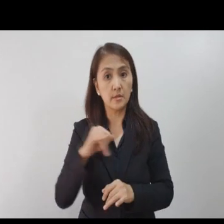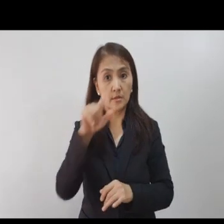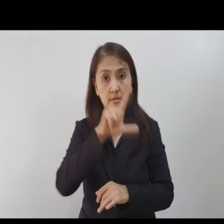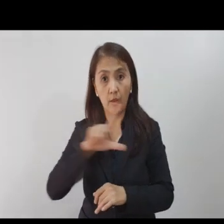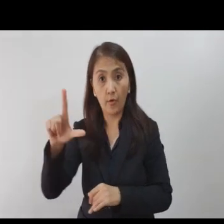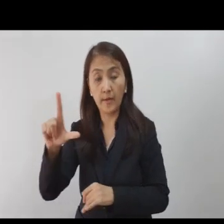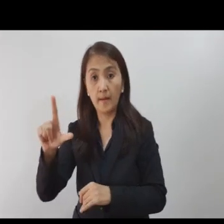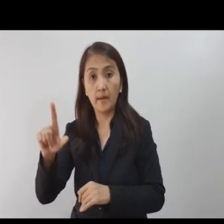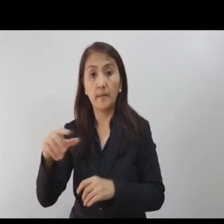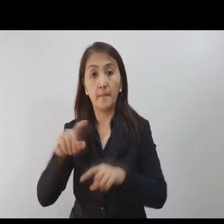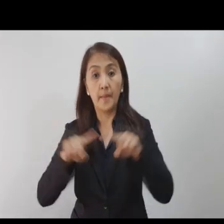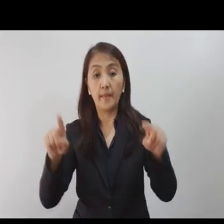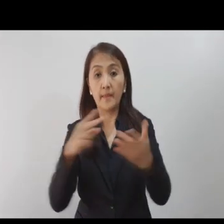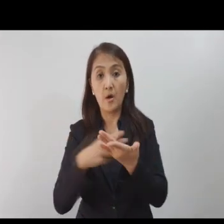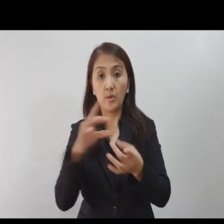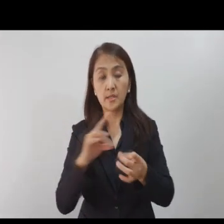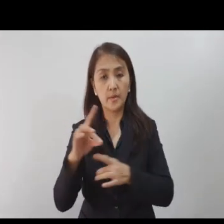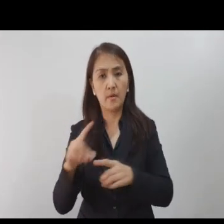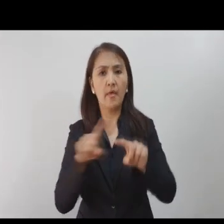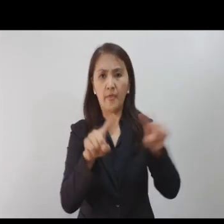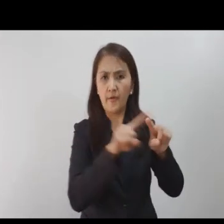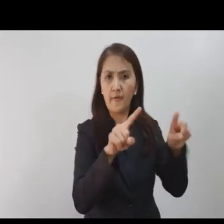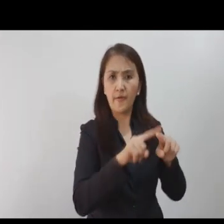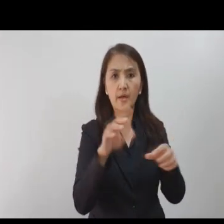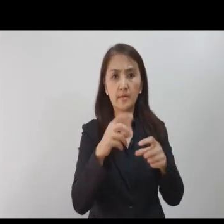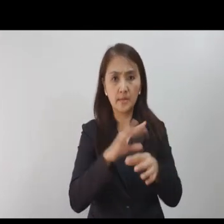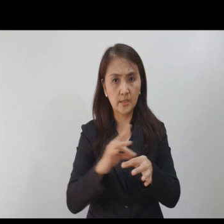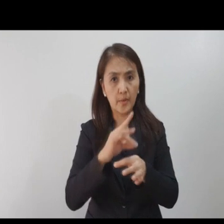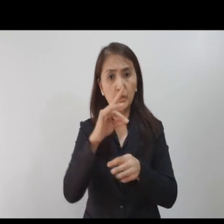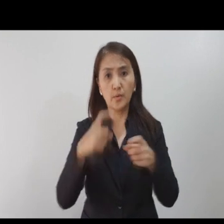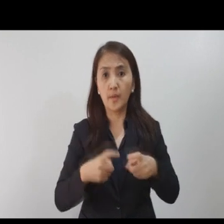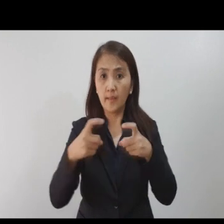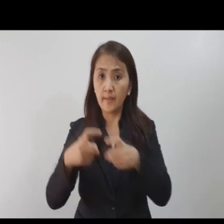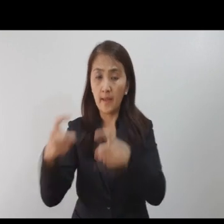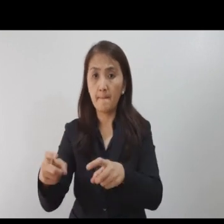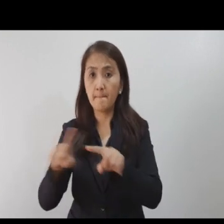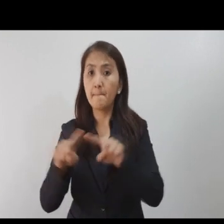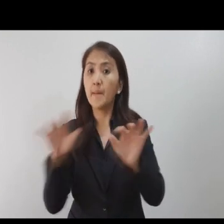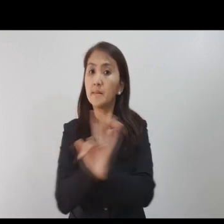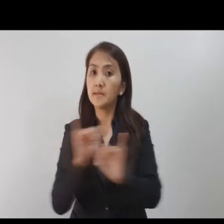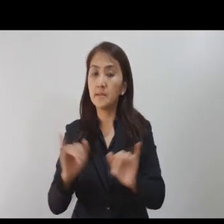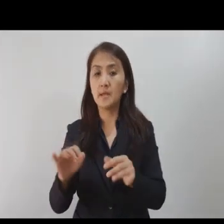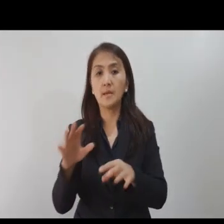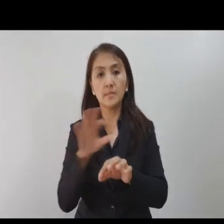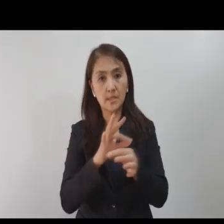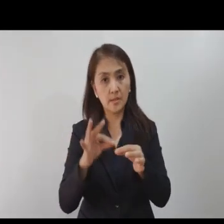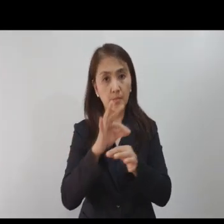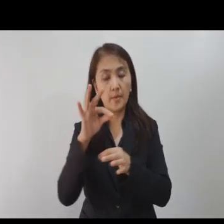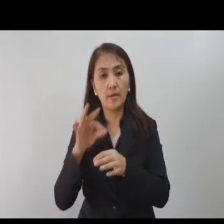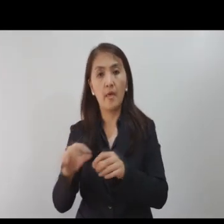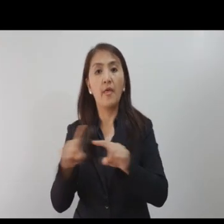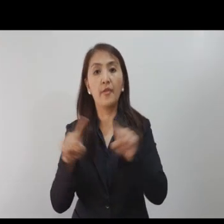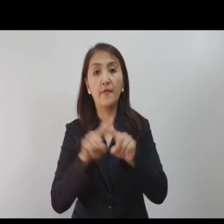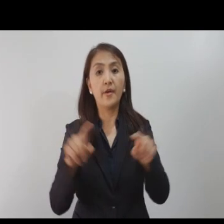Lord, except by the Holy Spirit. There are different kinds of spiritual gifts, but the same Spirit. There